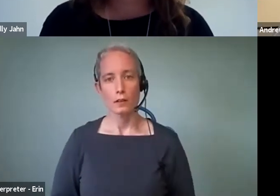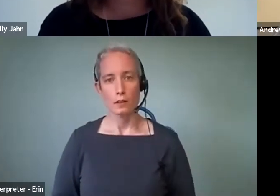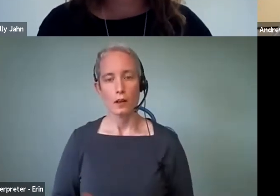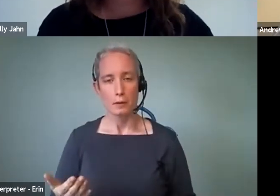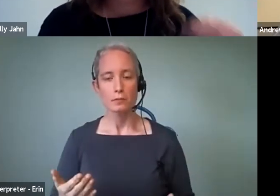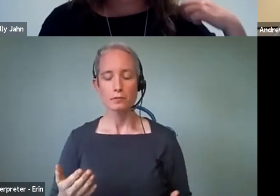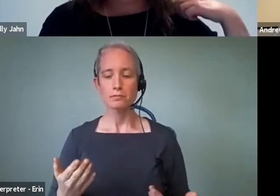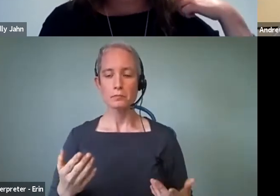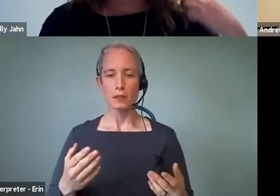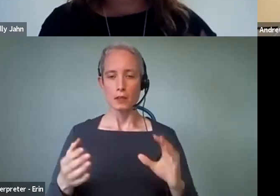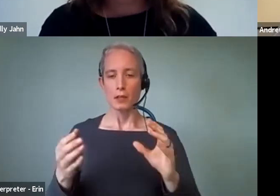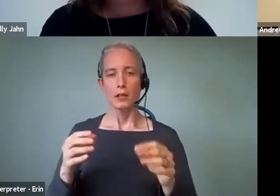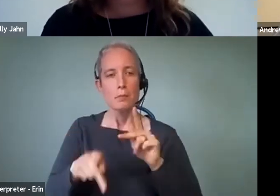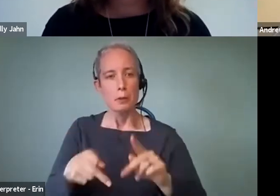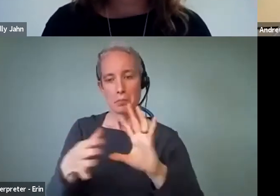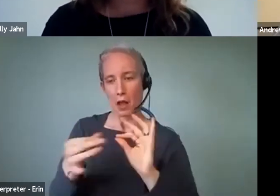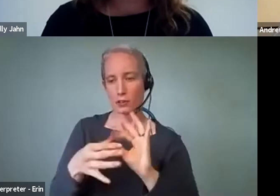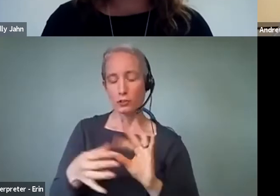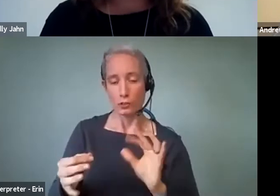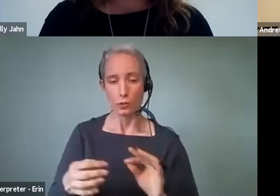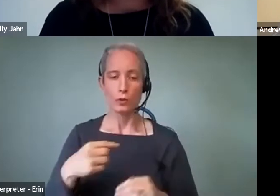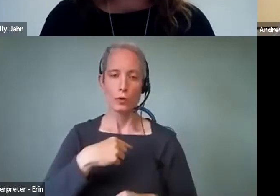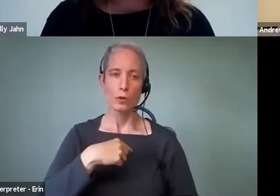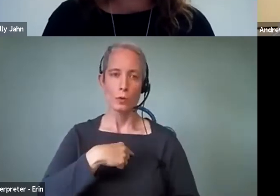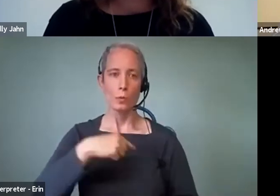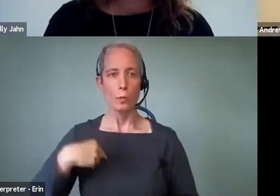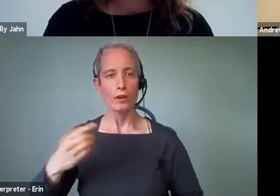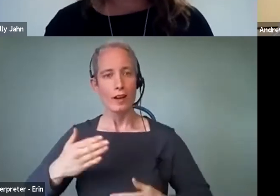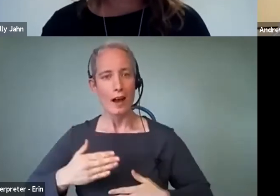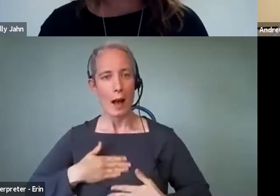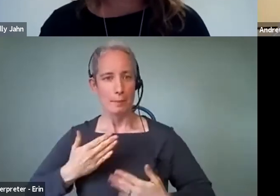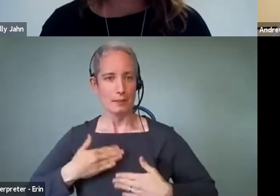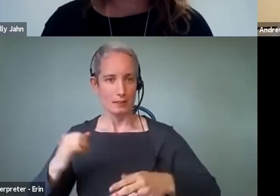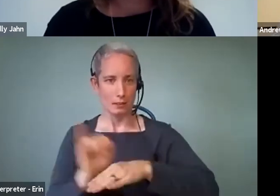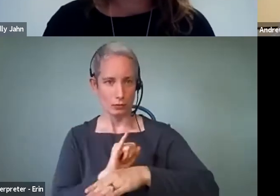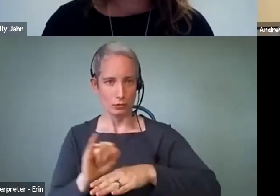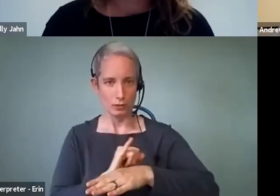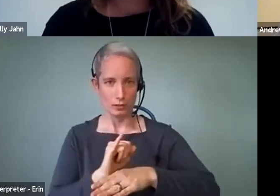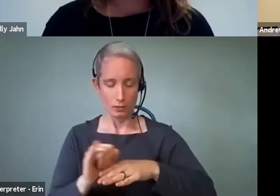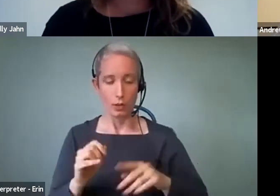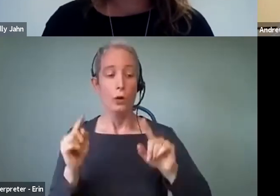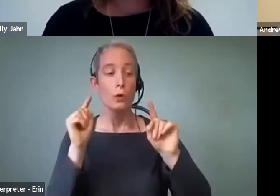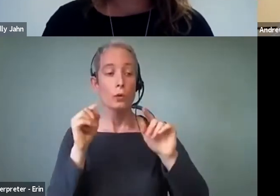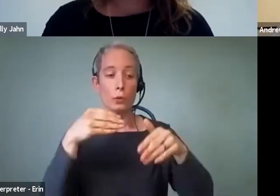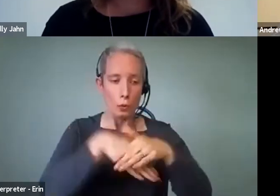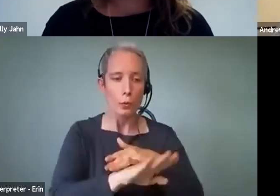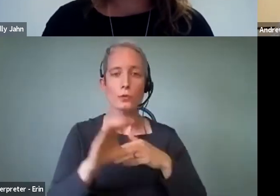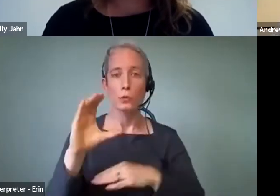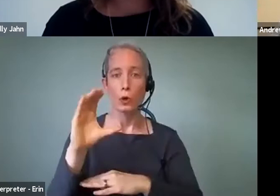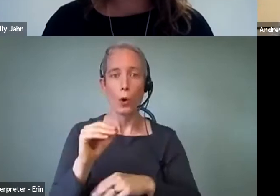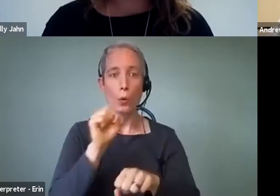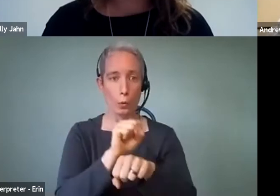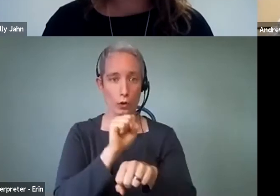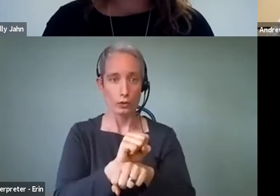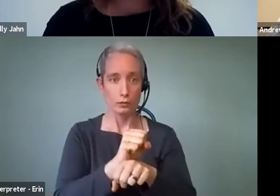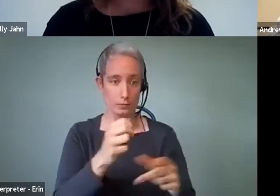industry. You go there because you're lonely. You're not going there to be more productive. In terms